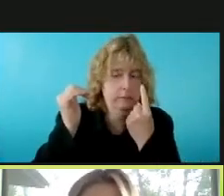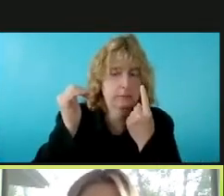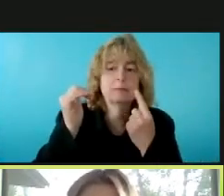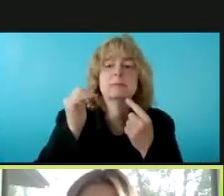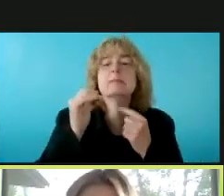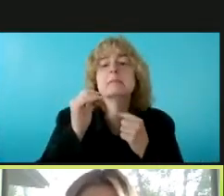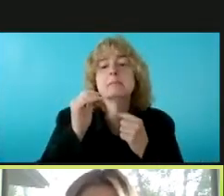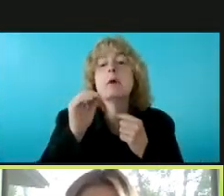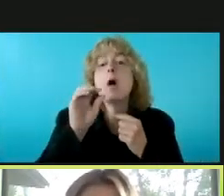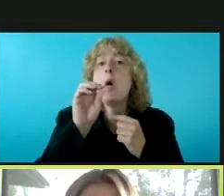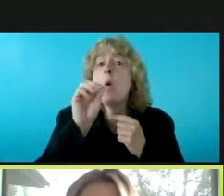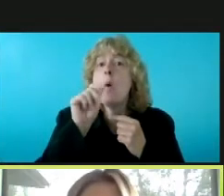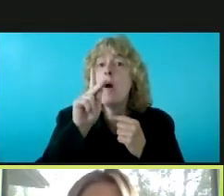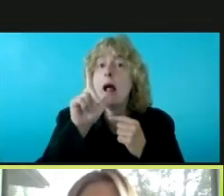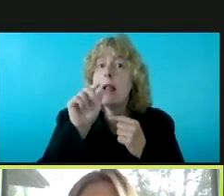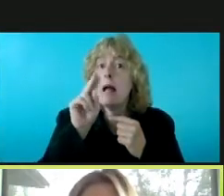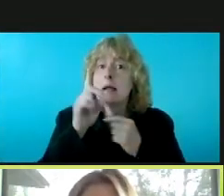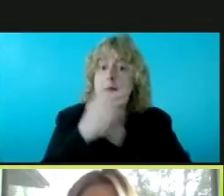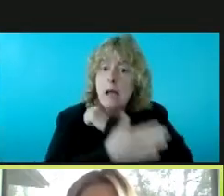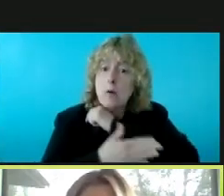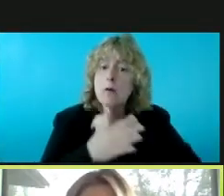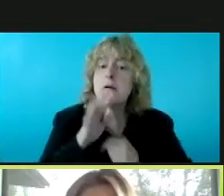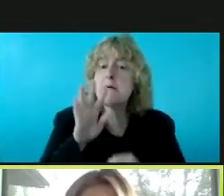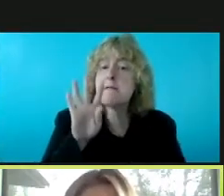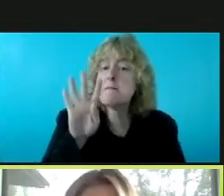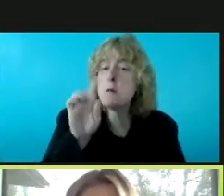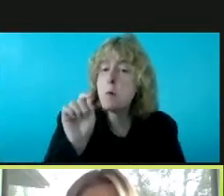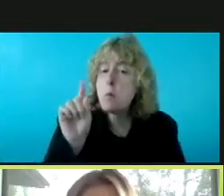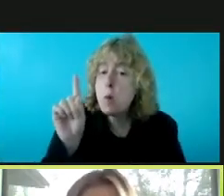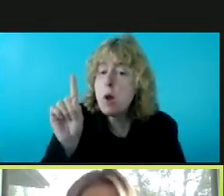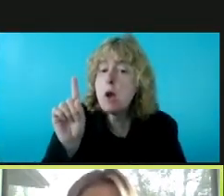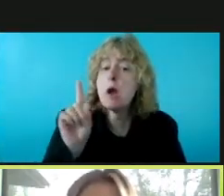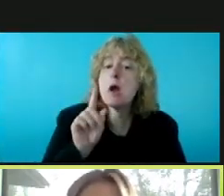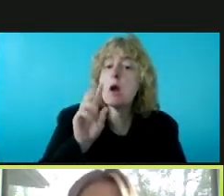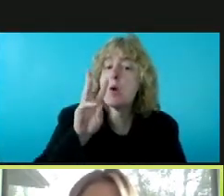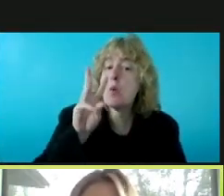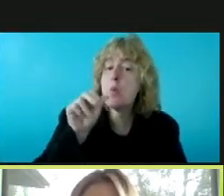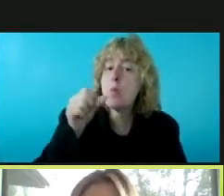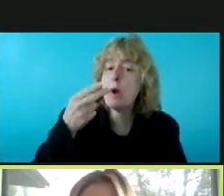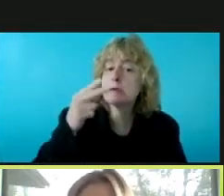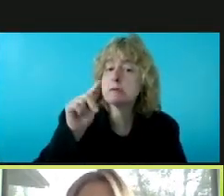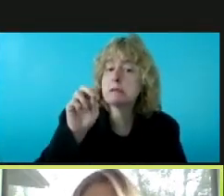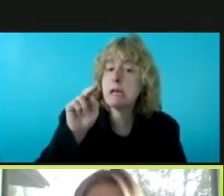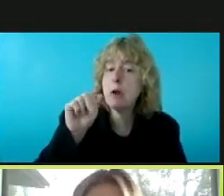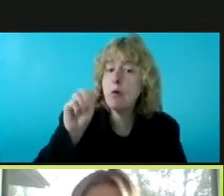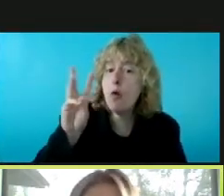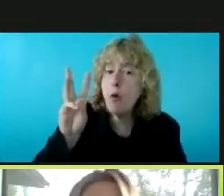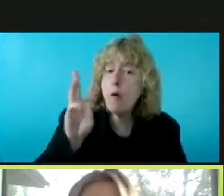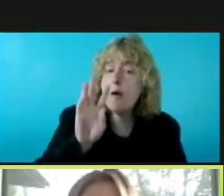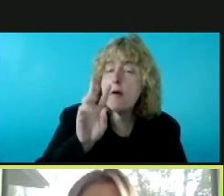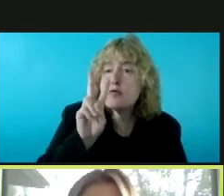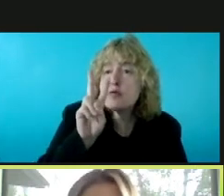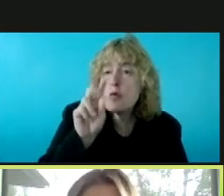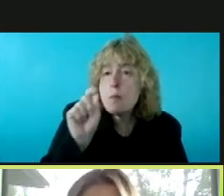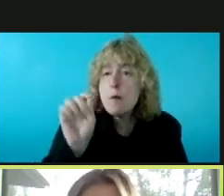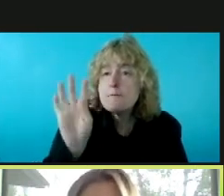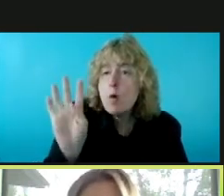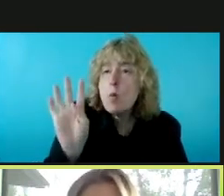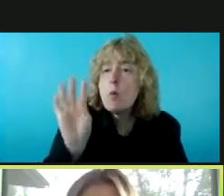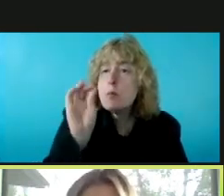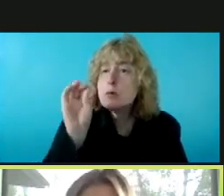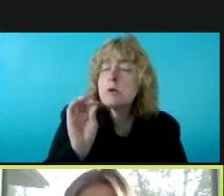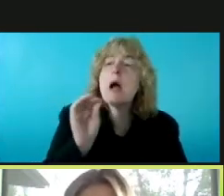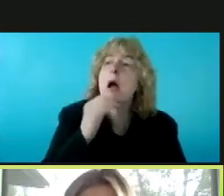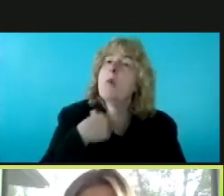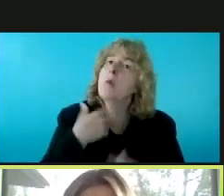at 4.1%, and Washington County is at 2.4%. So likely we'd like to look a little bit more like the 2.4%